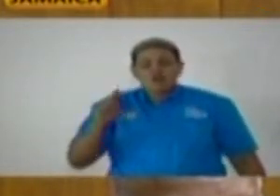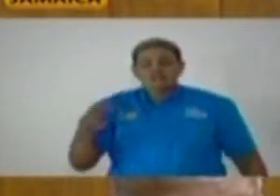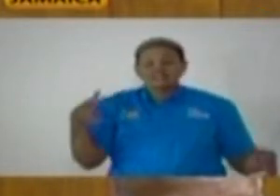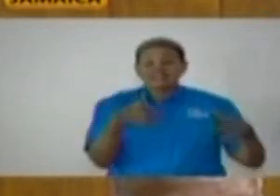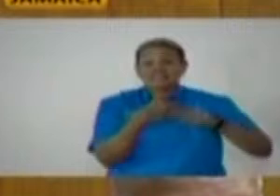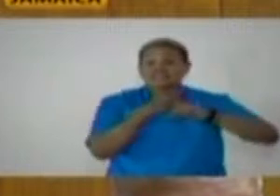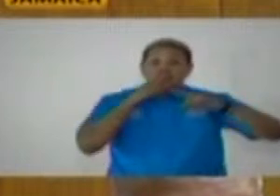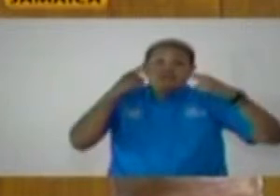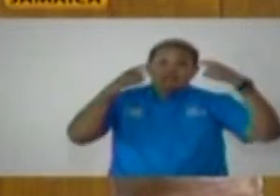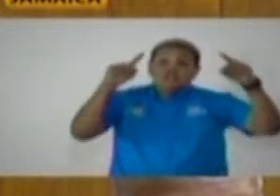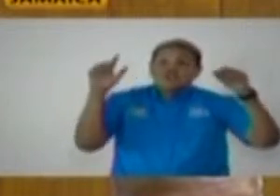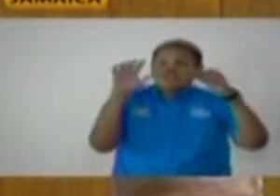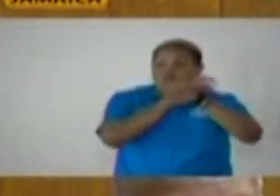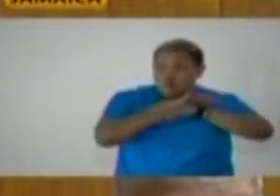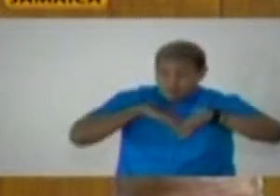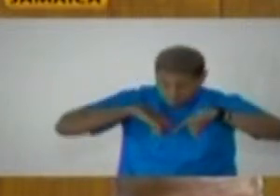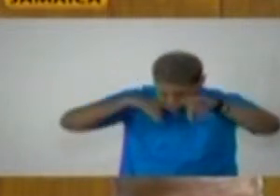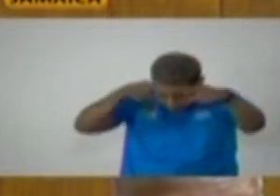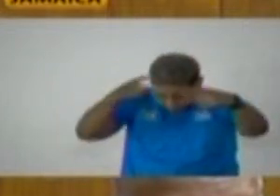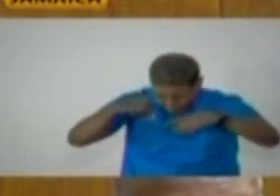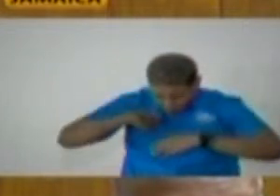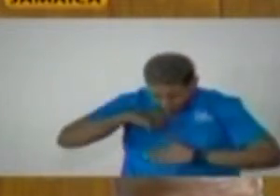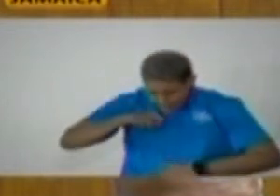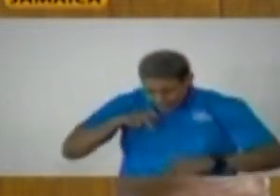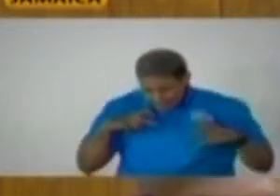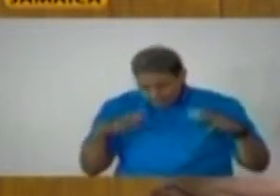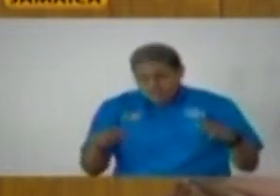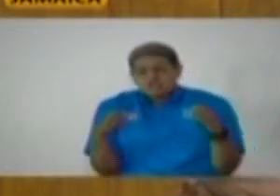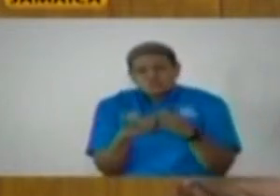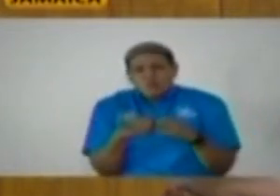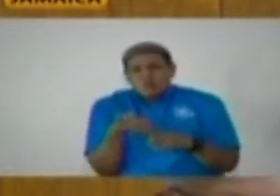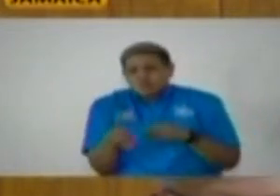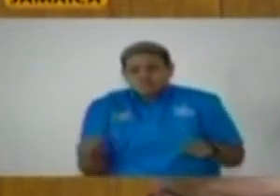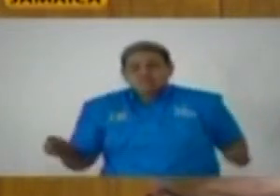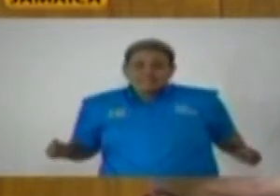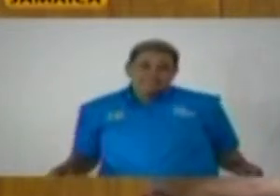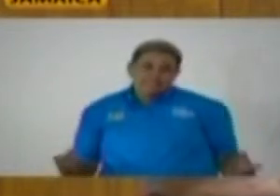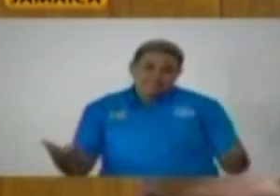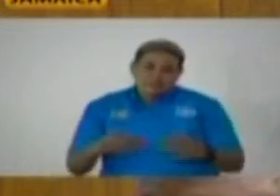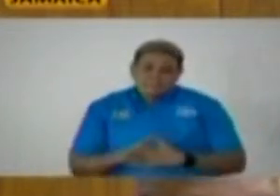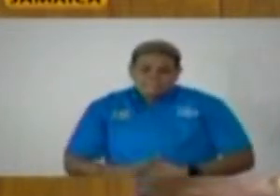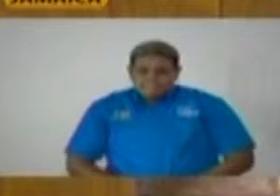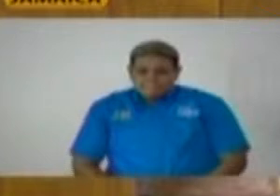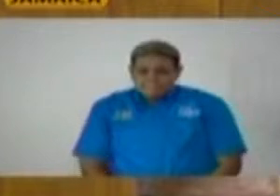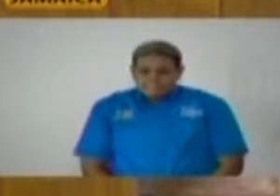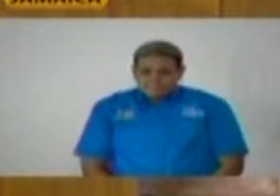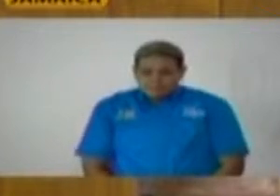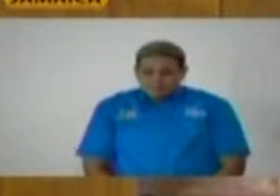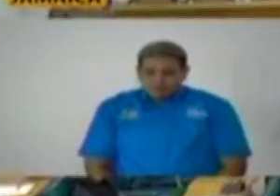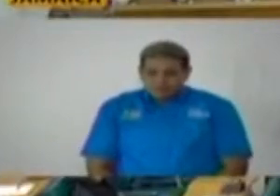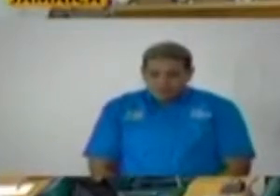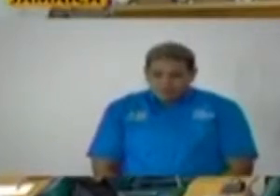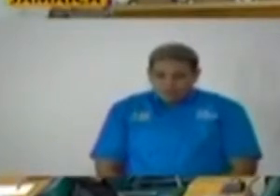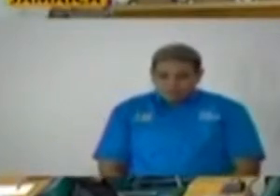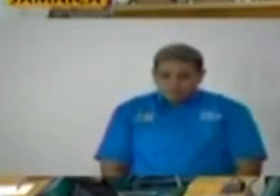to achieve its full potential, we need to invest much more. Much more.